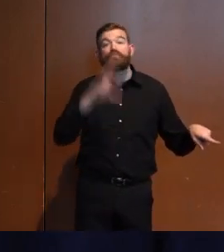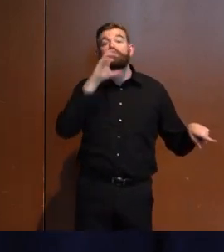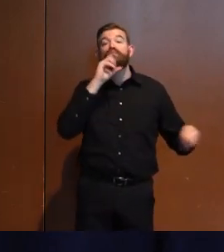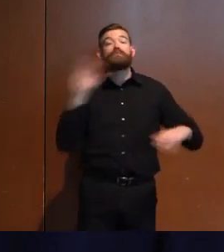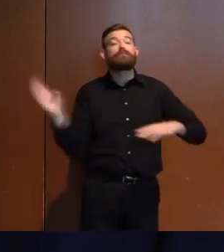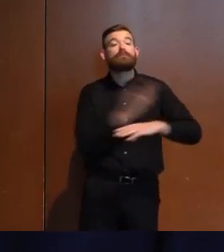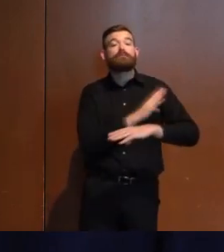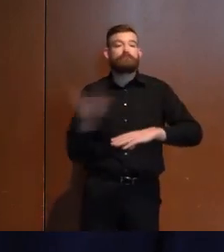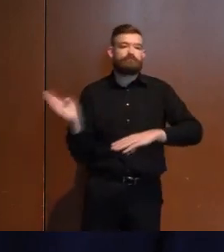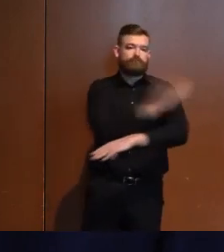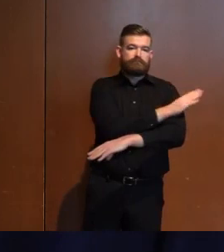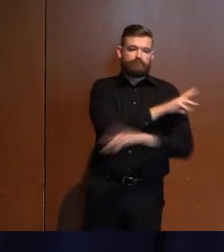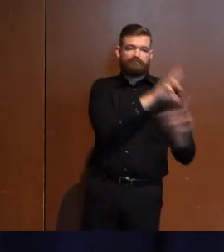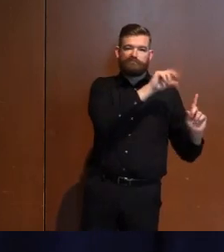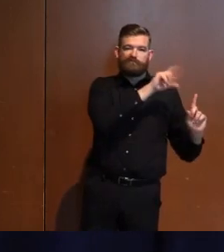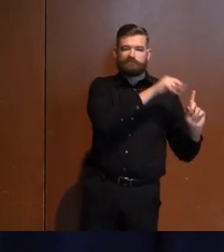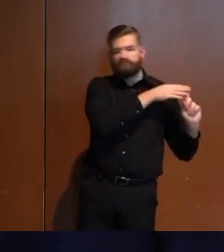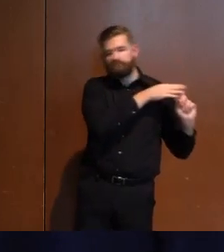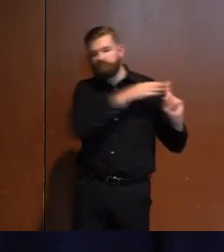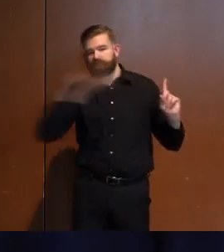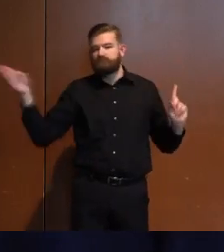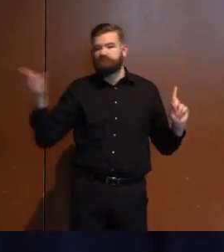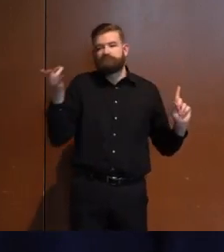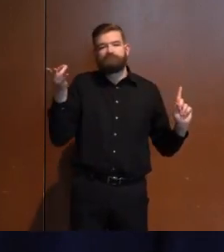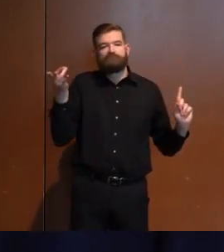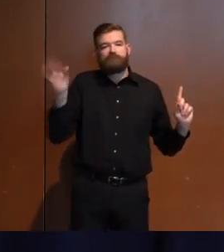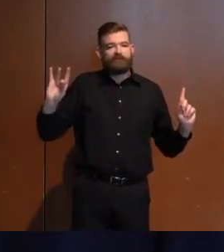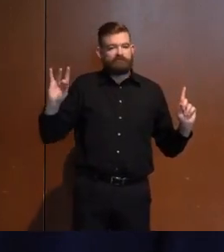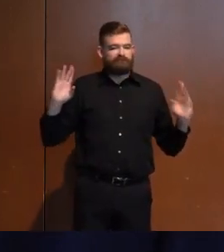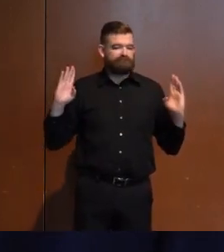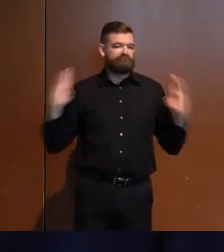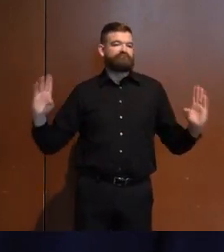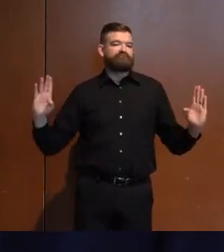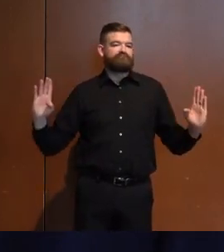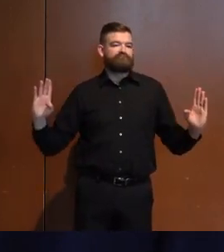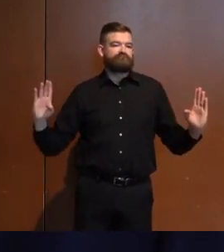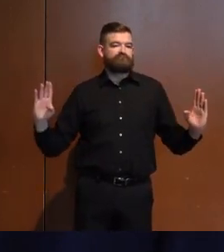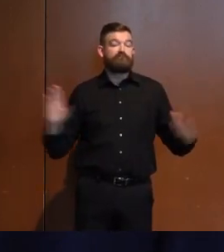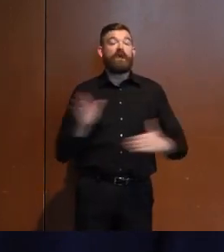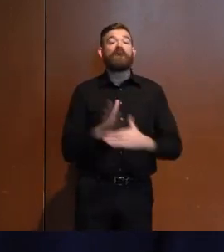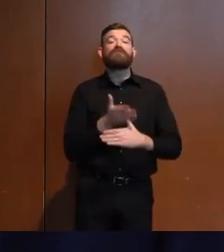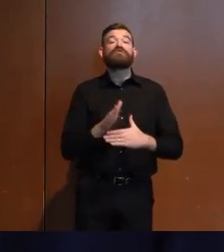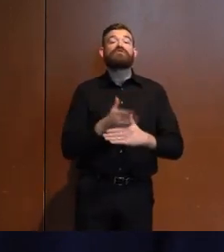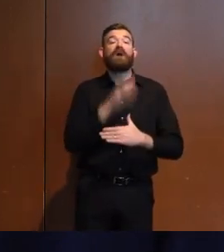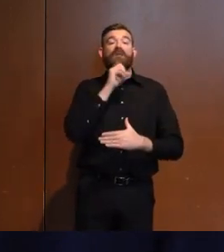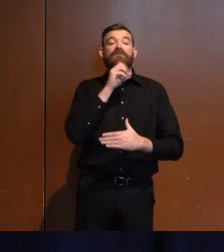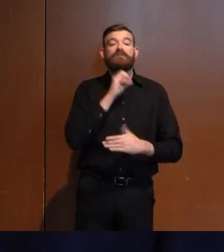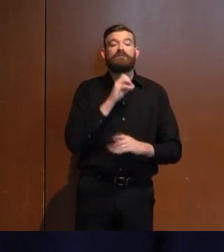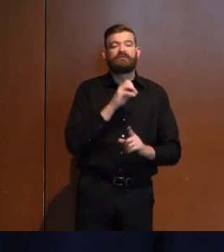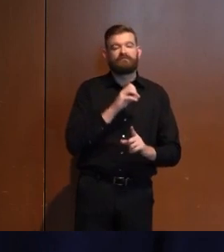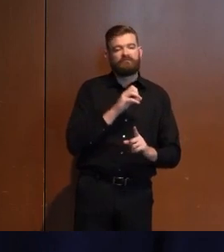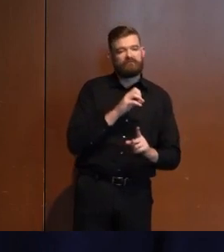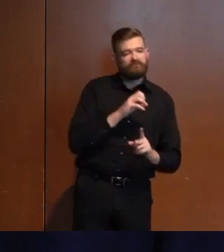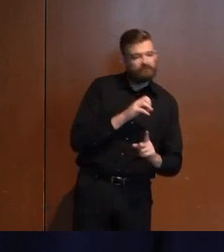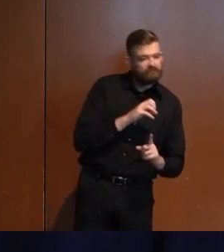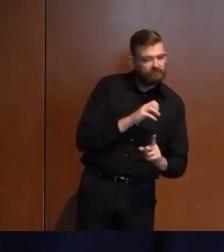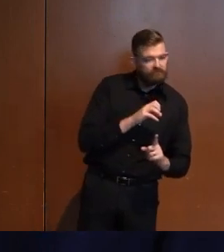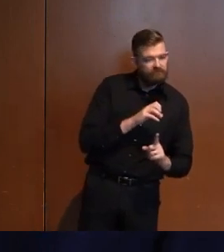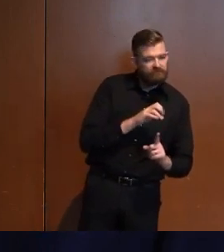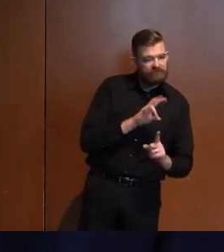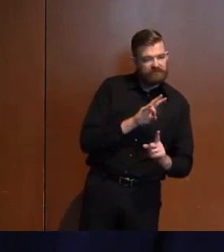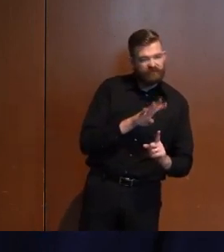of 78. The mean is 74, the median is 79. We have had no deaths in individuals